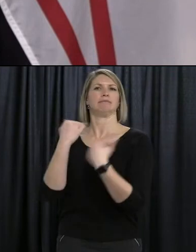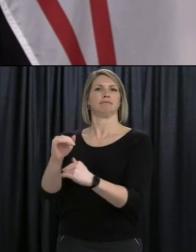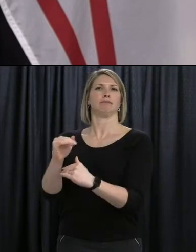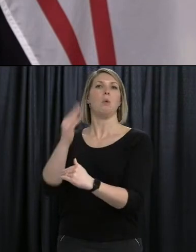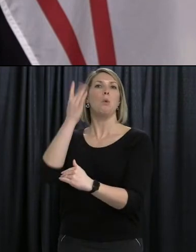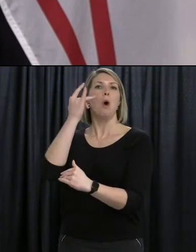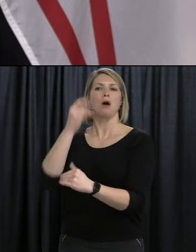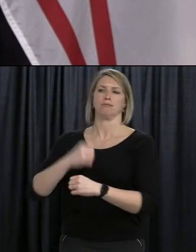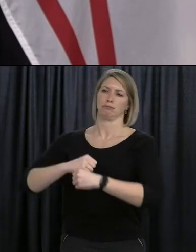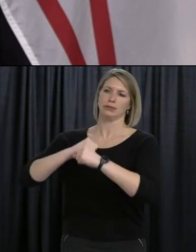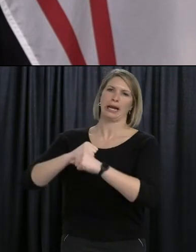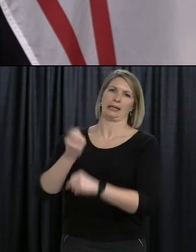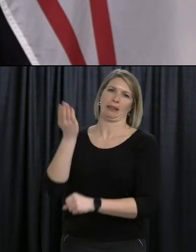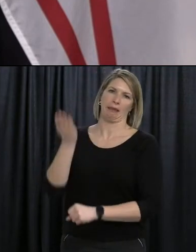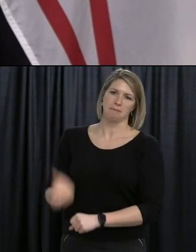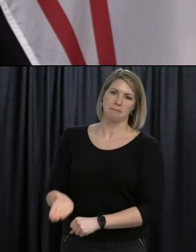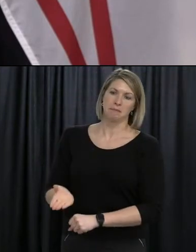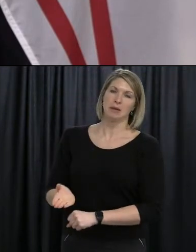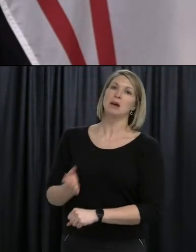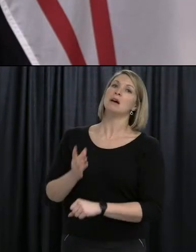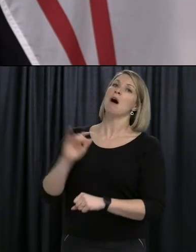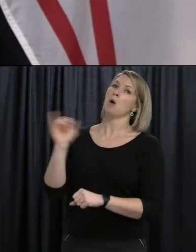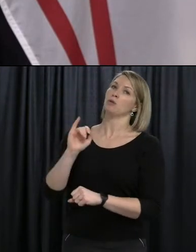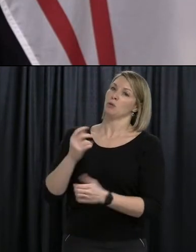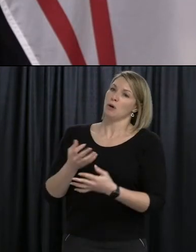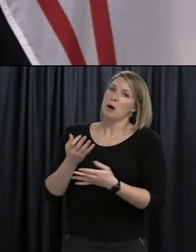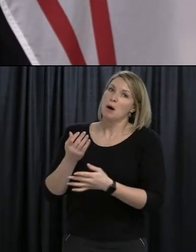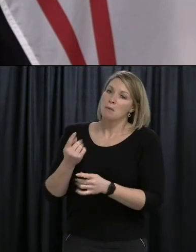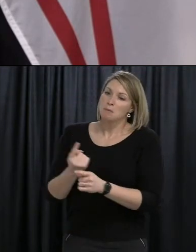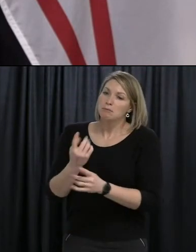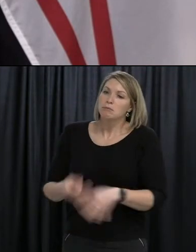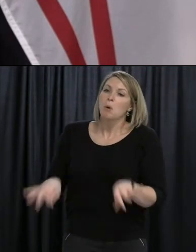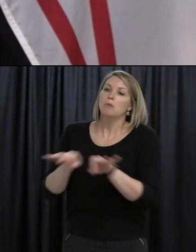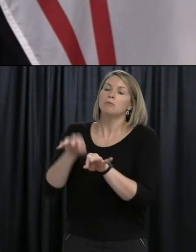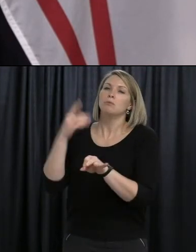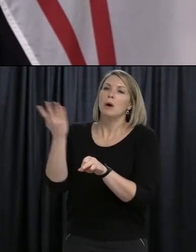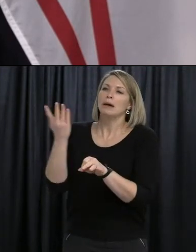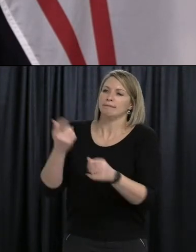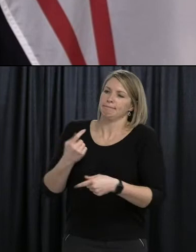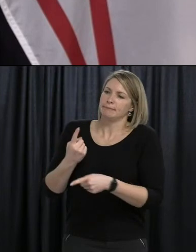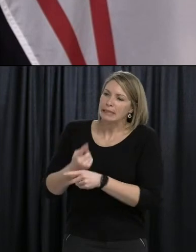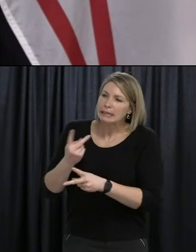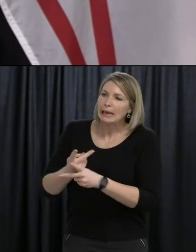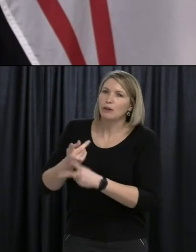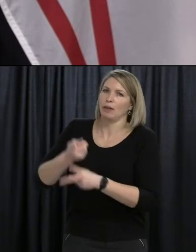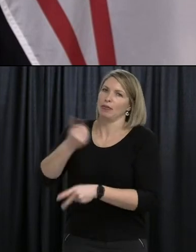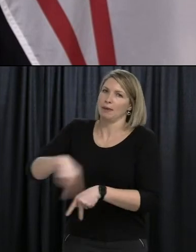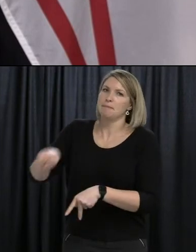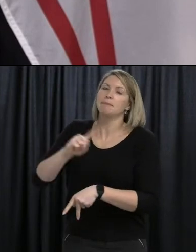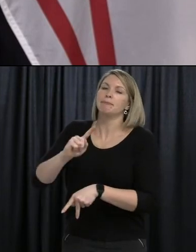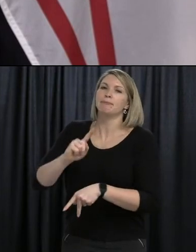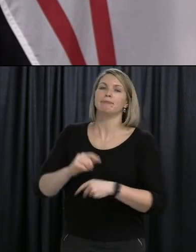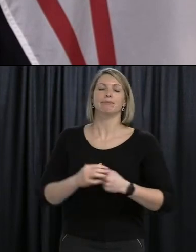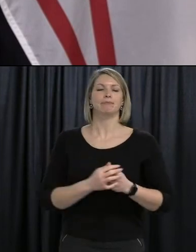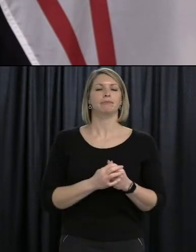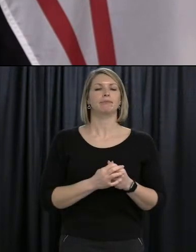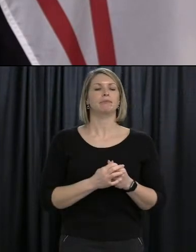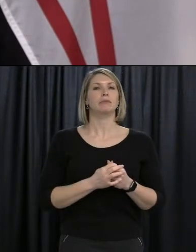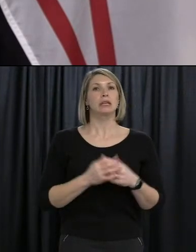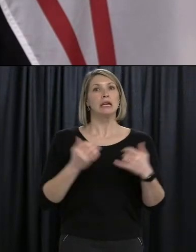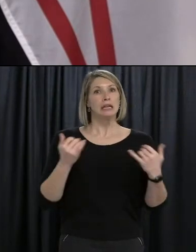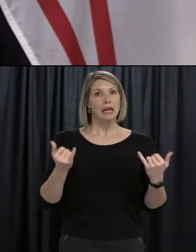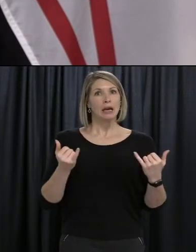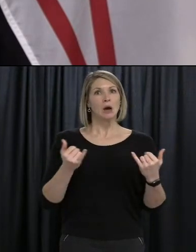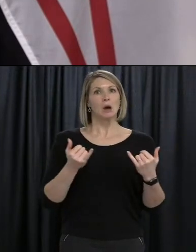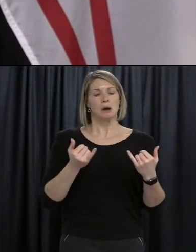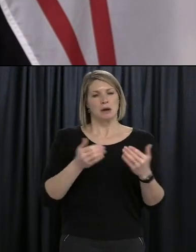residents have the necessary care and support to maintain quality of life. Due to the rapidly evolving nature of the public